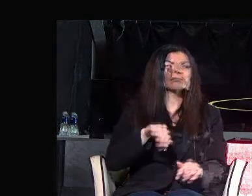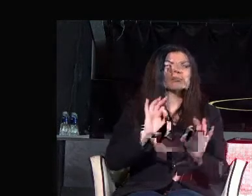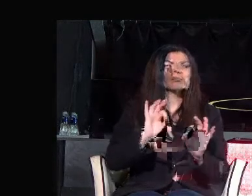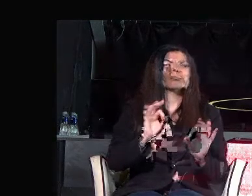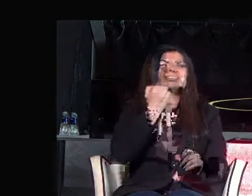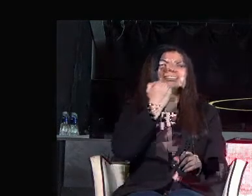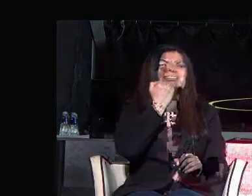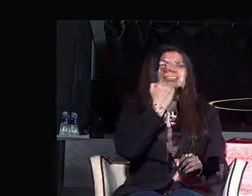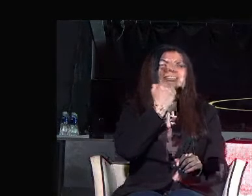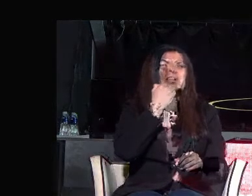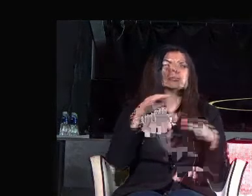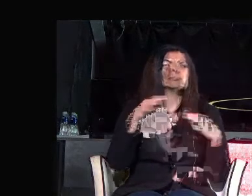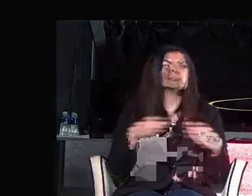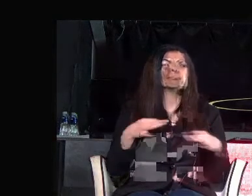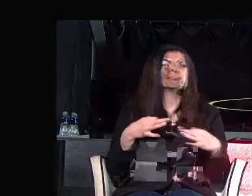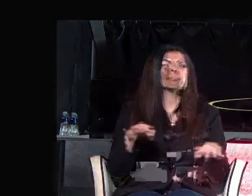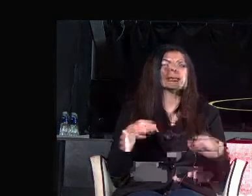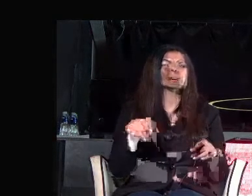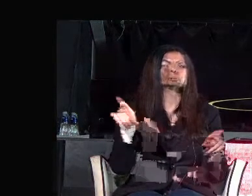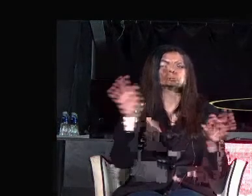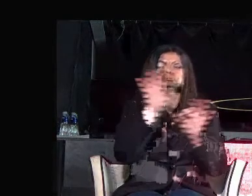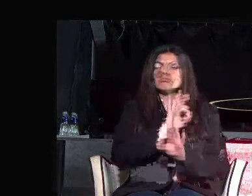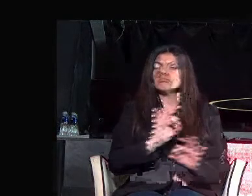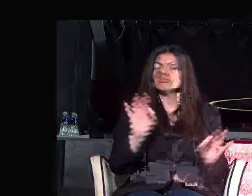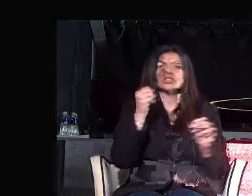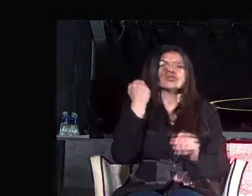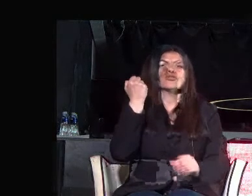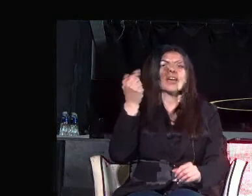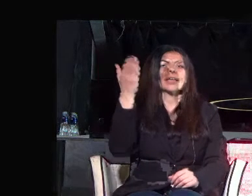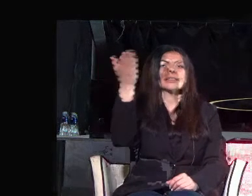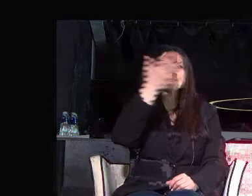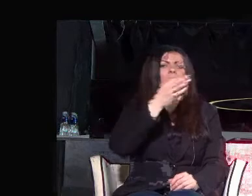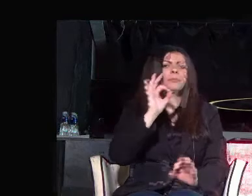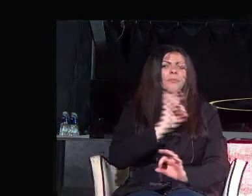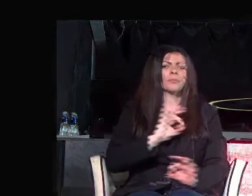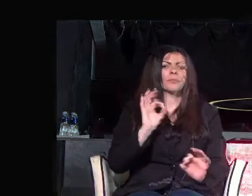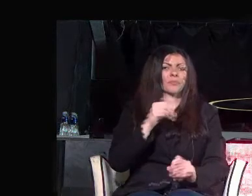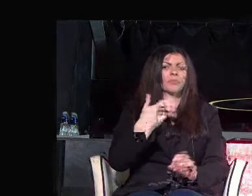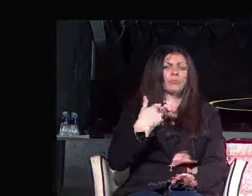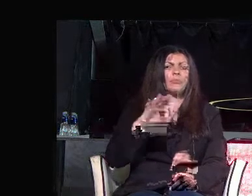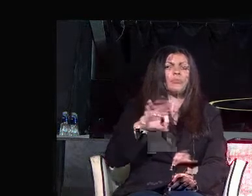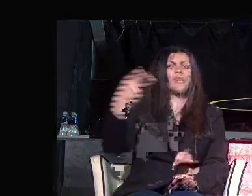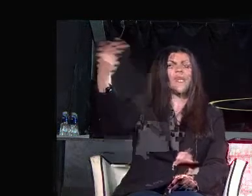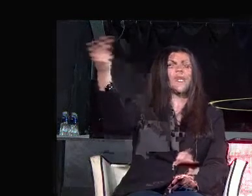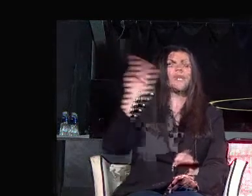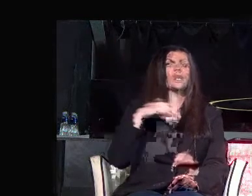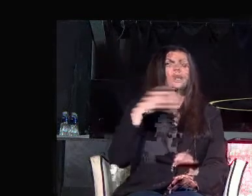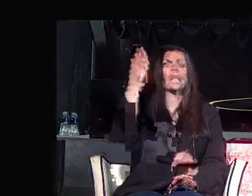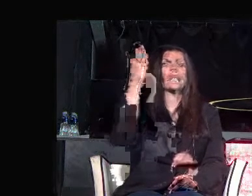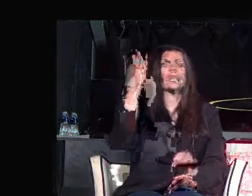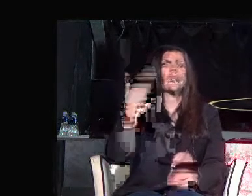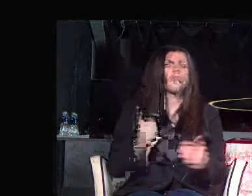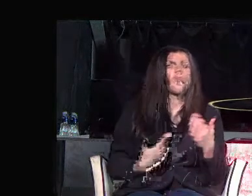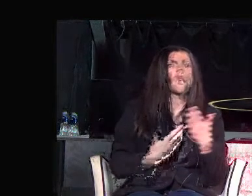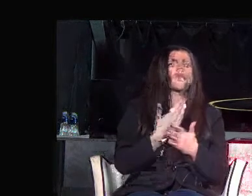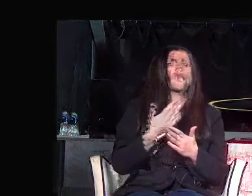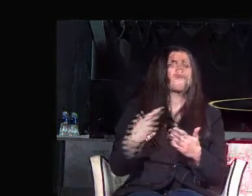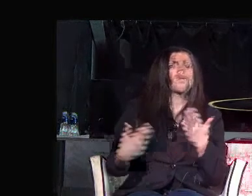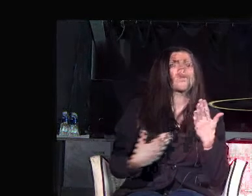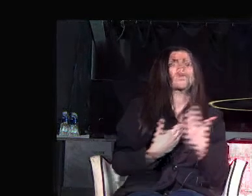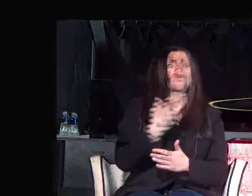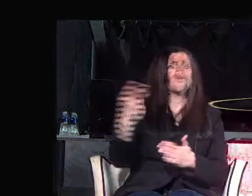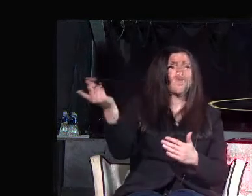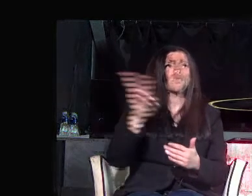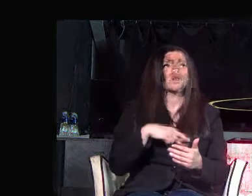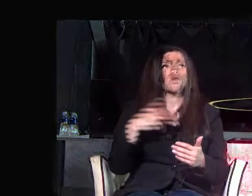So I kept going back there, and I realized that this is a very particular thing that I would like to explore